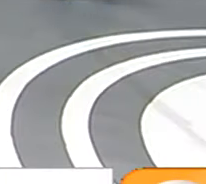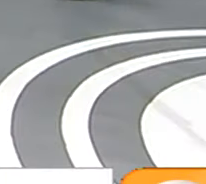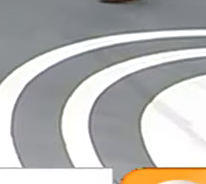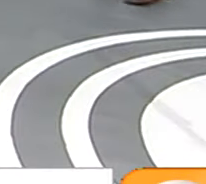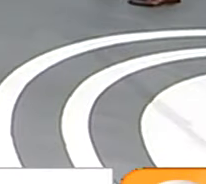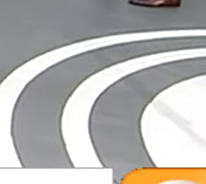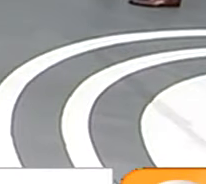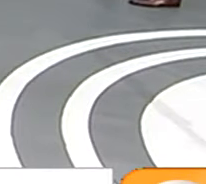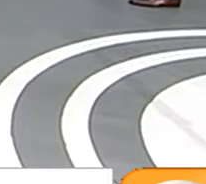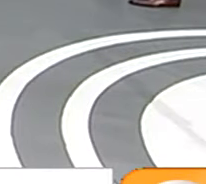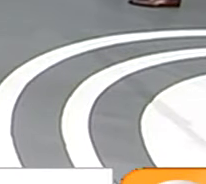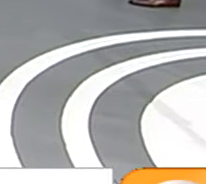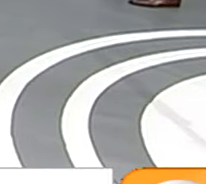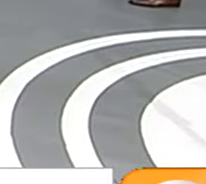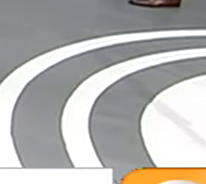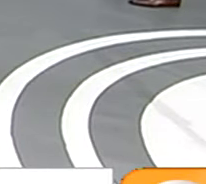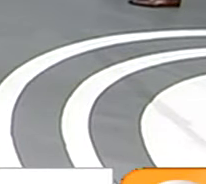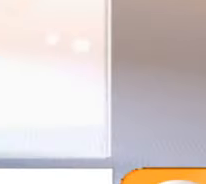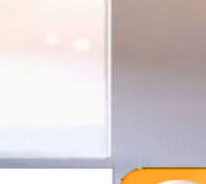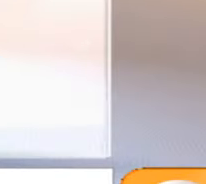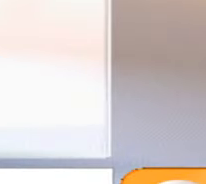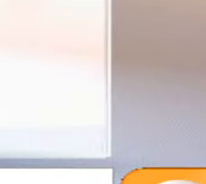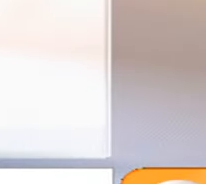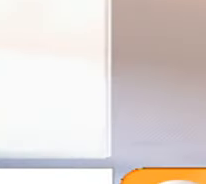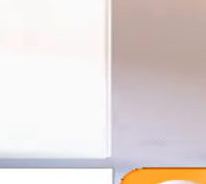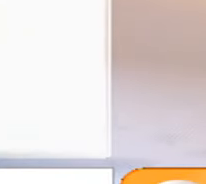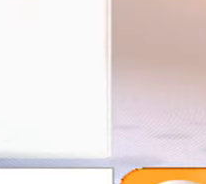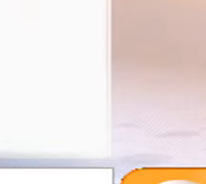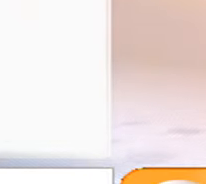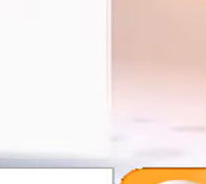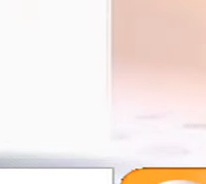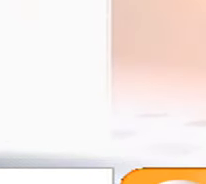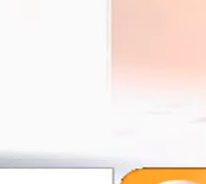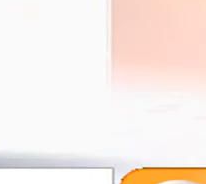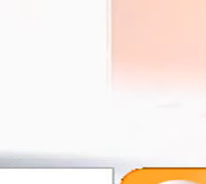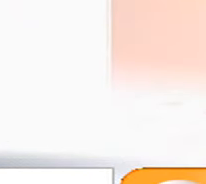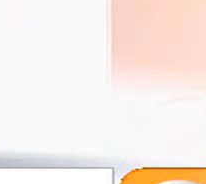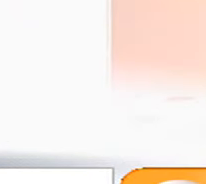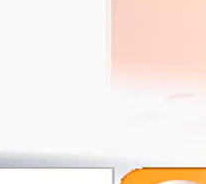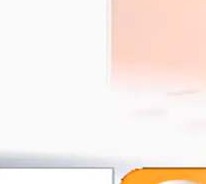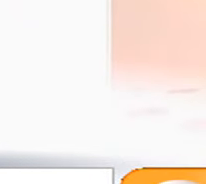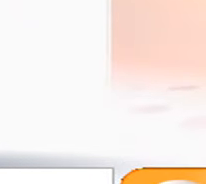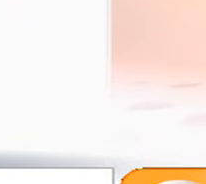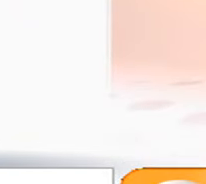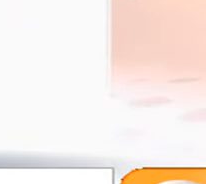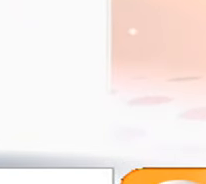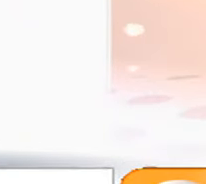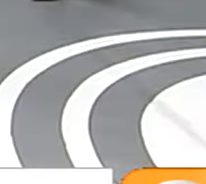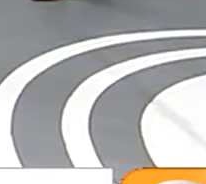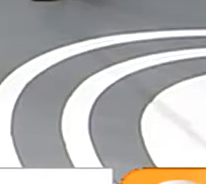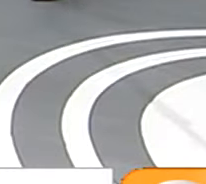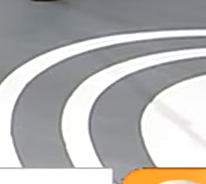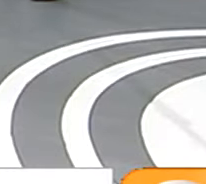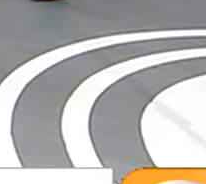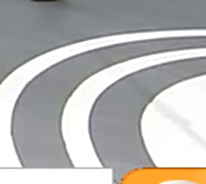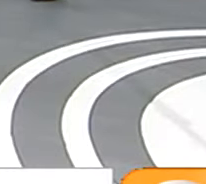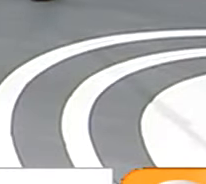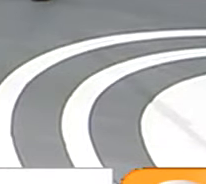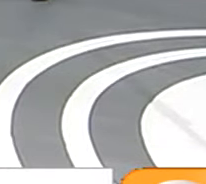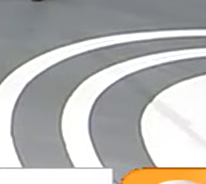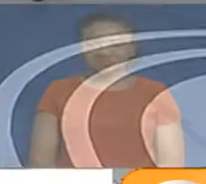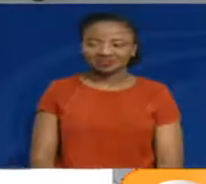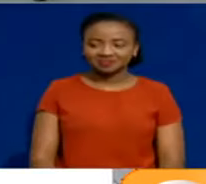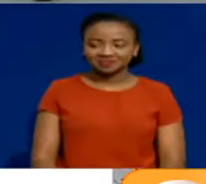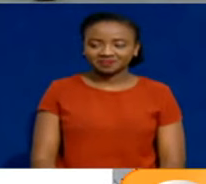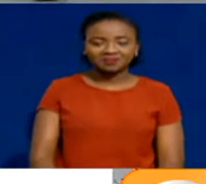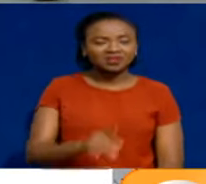Sami Abeno says the deciding factor in elections is the people. Why is Atwoli sure of an outcome of the elections? What makes you so sure